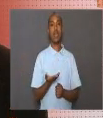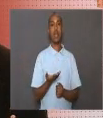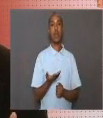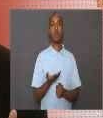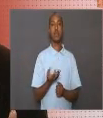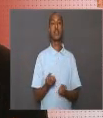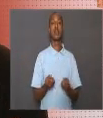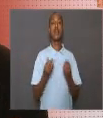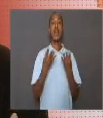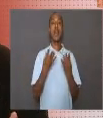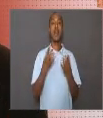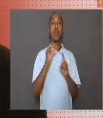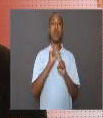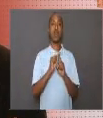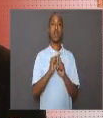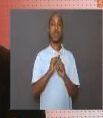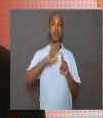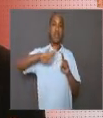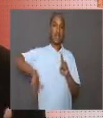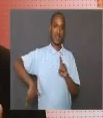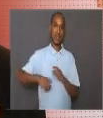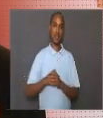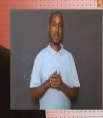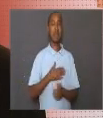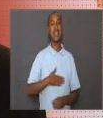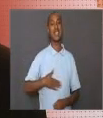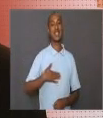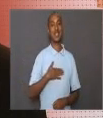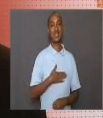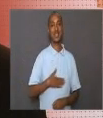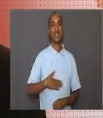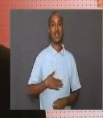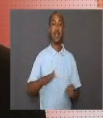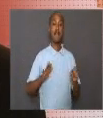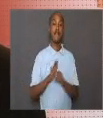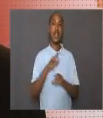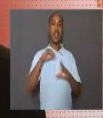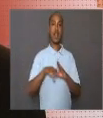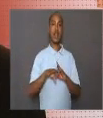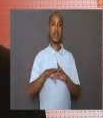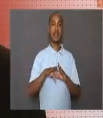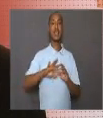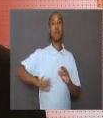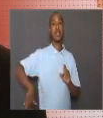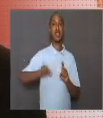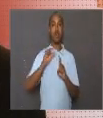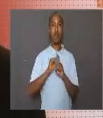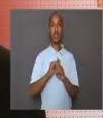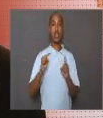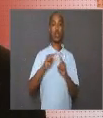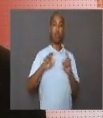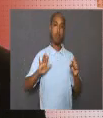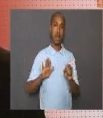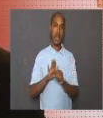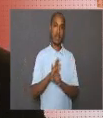be several words missing. Please fill in the missing words to